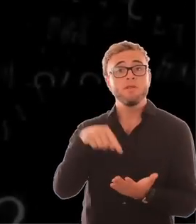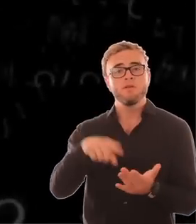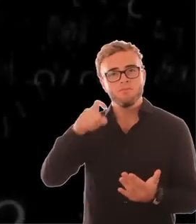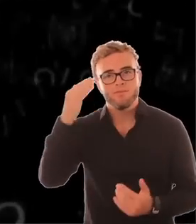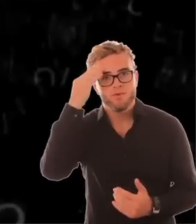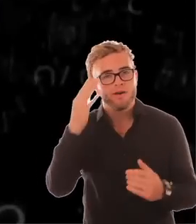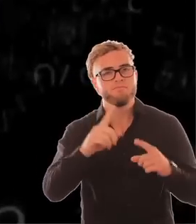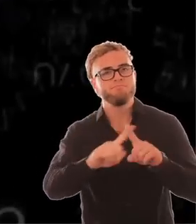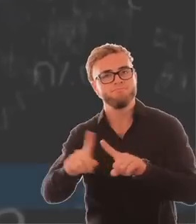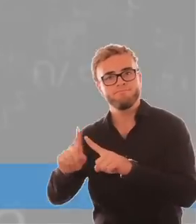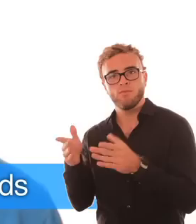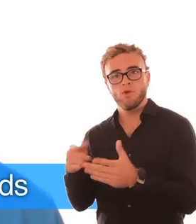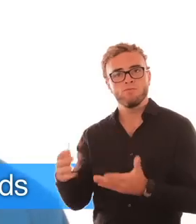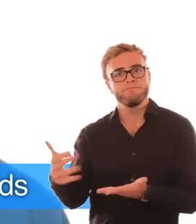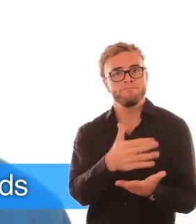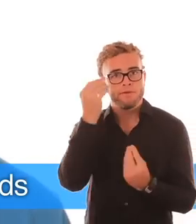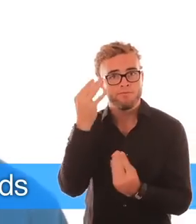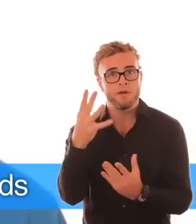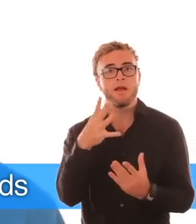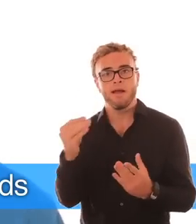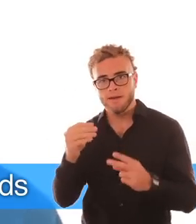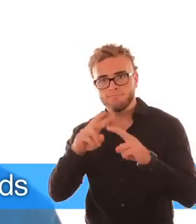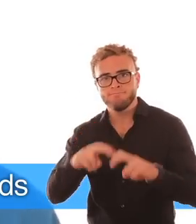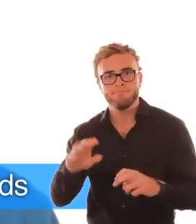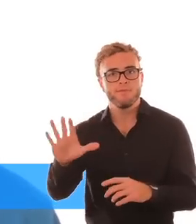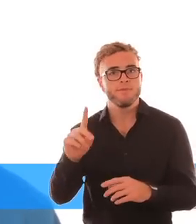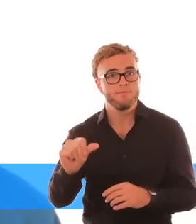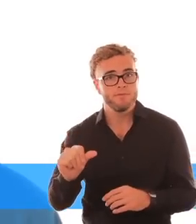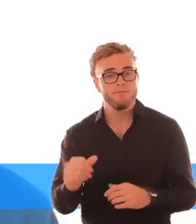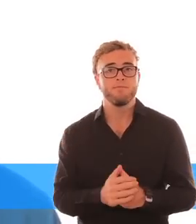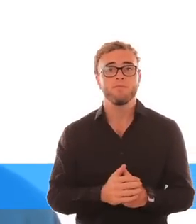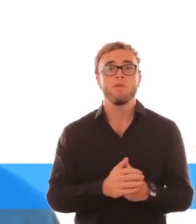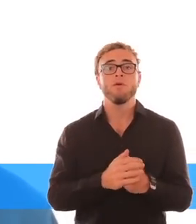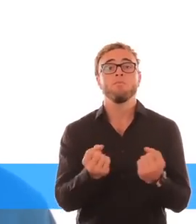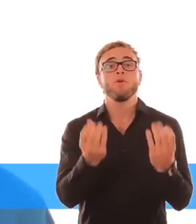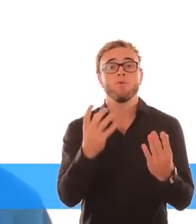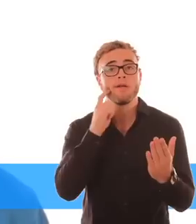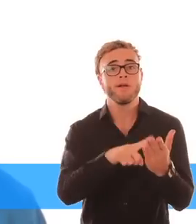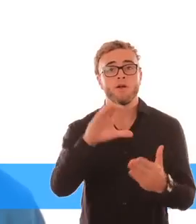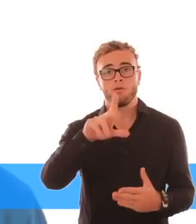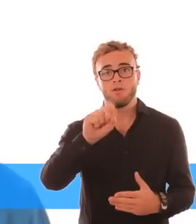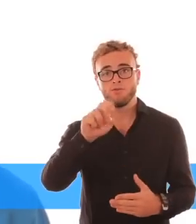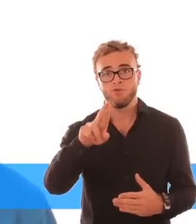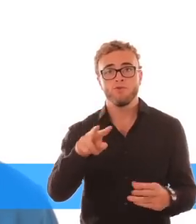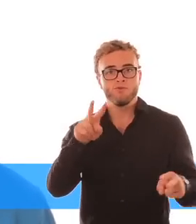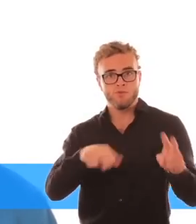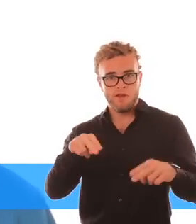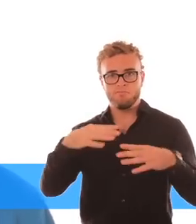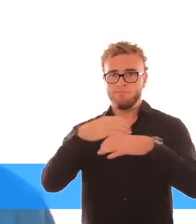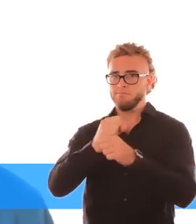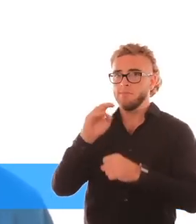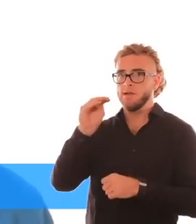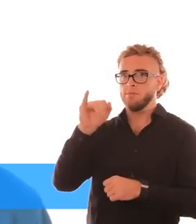Mix logo. For this, we need to be aware of the various methods of data collection associated with measuring disability. Multiple